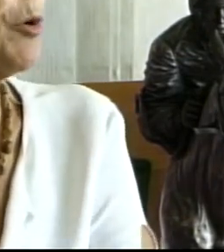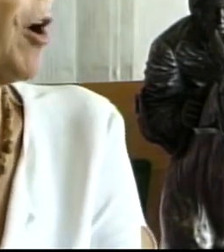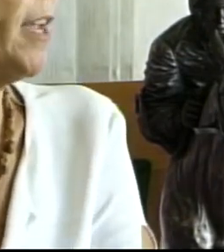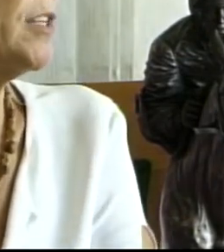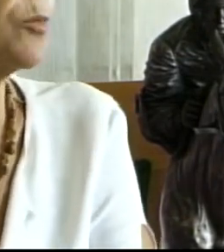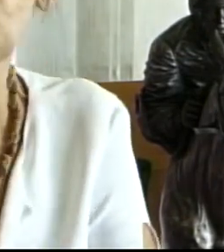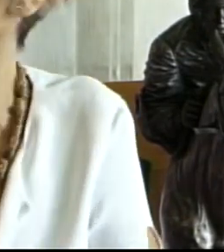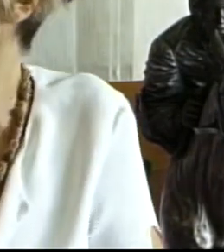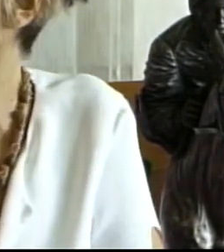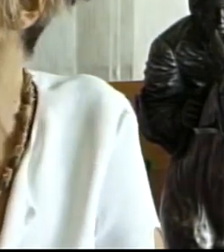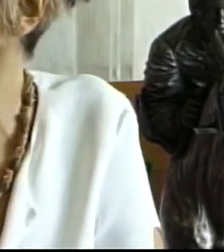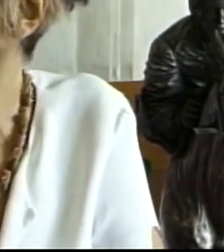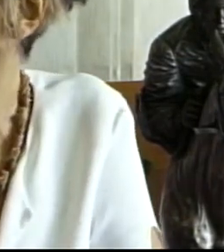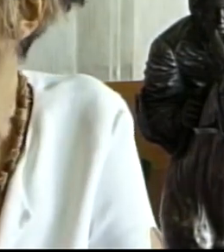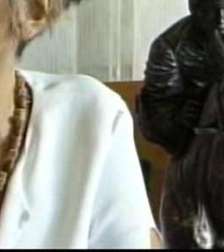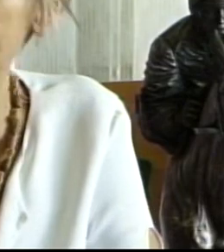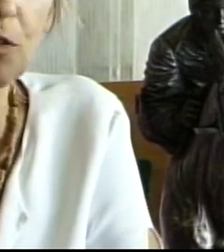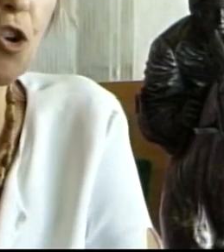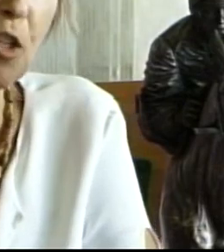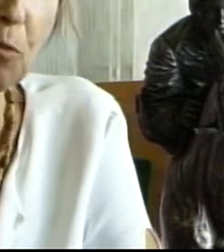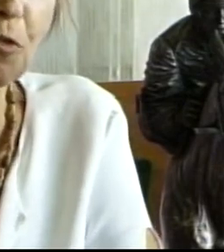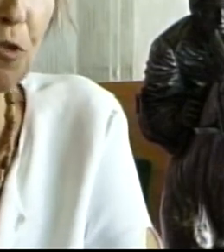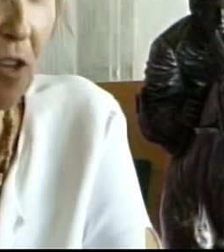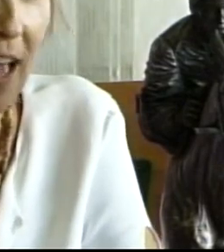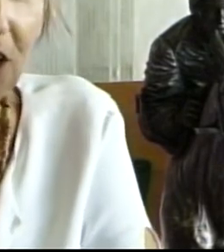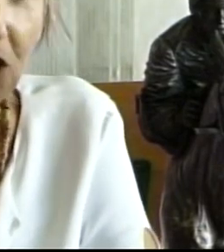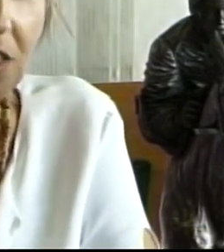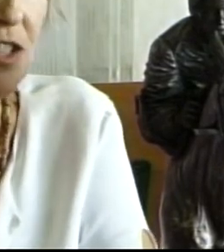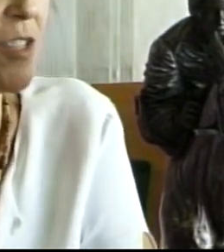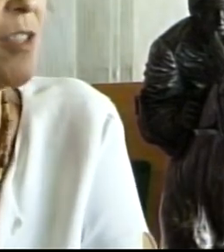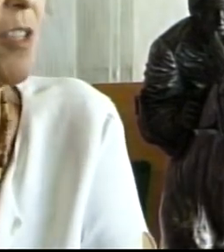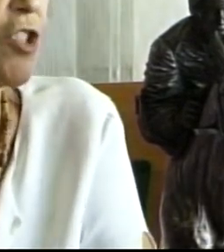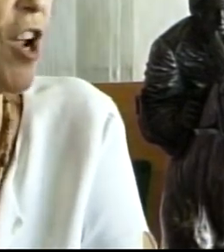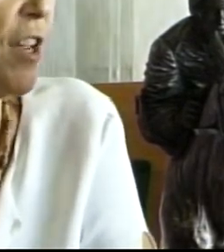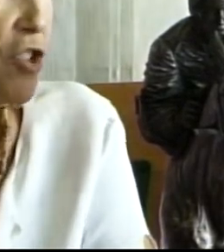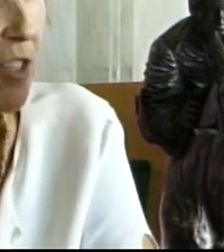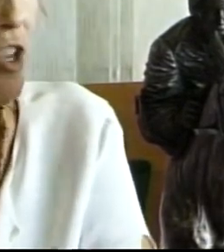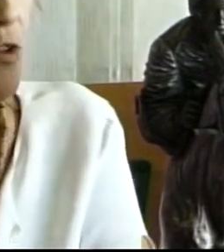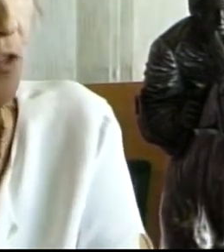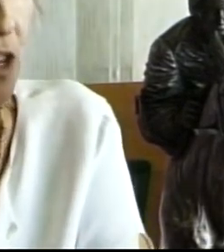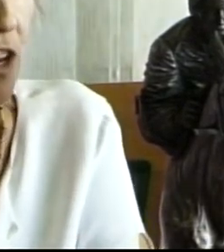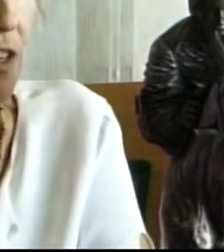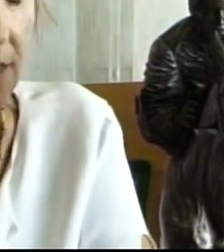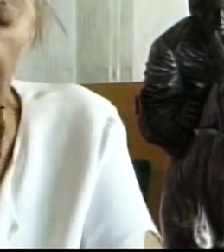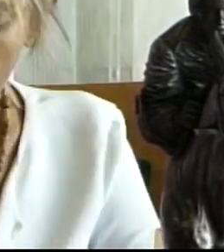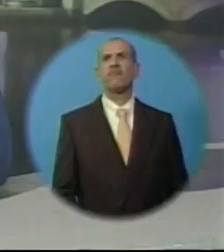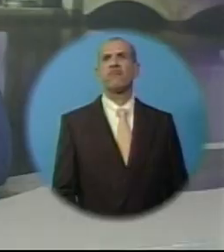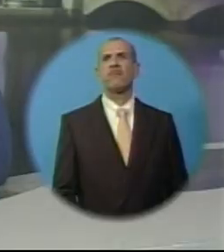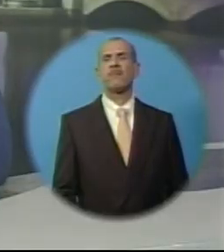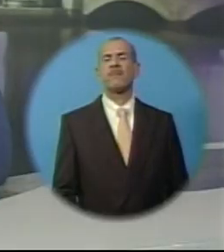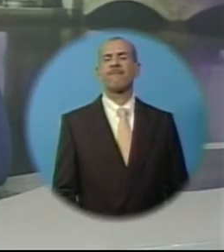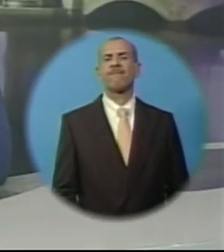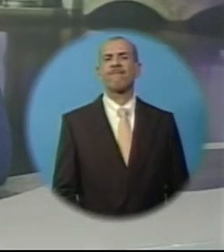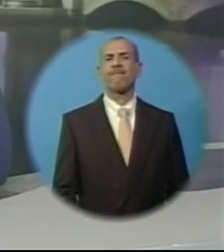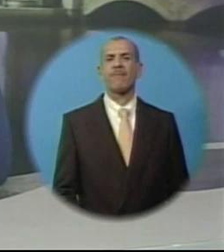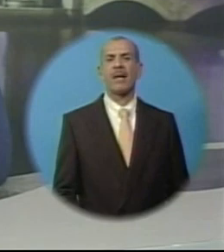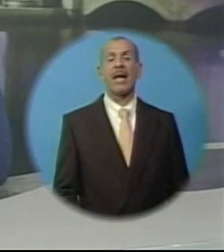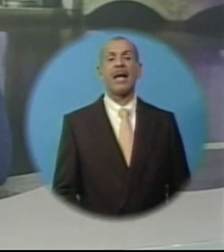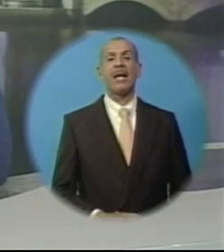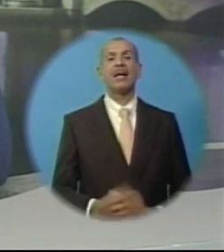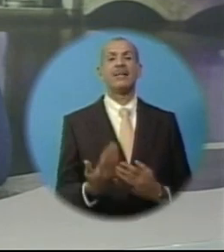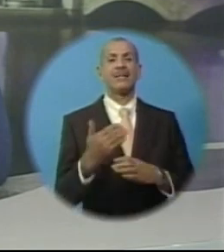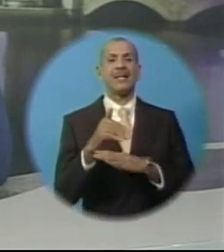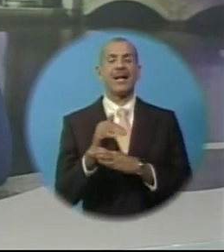transport parade will happen. So transport through the ages, just to see the changes over the years. In